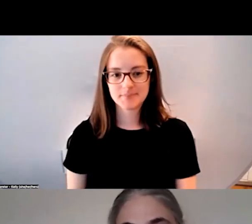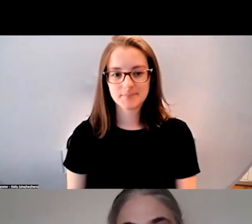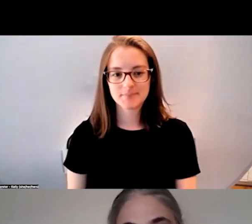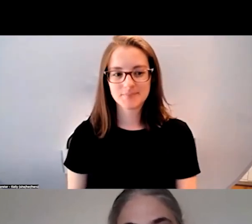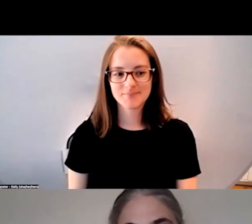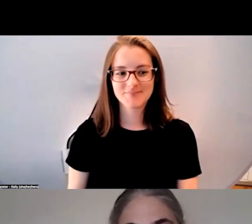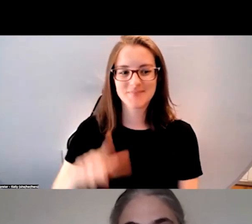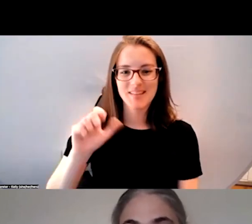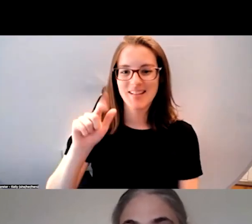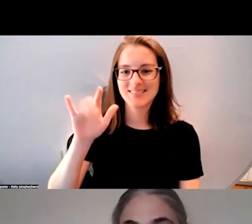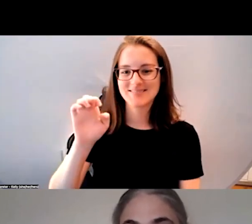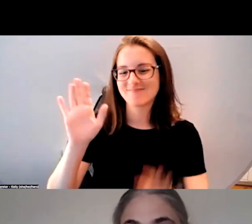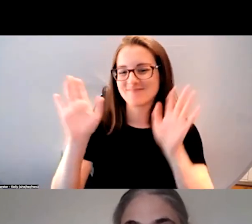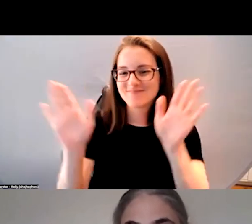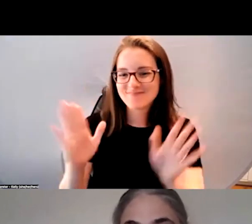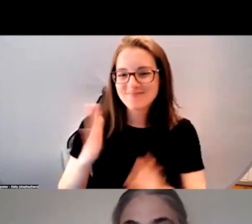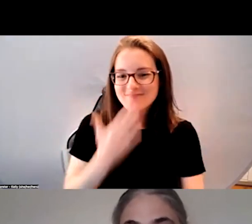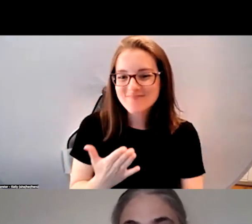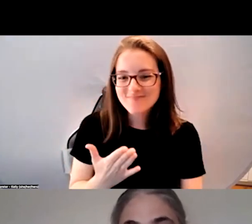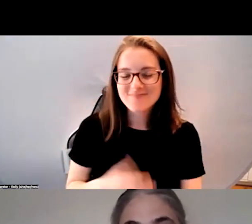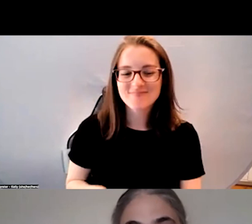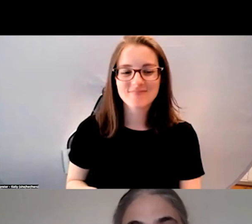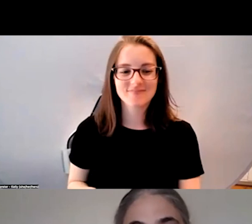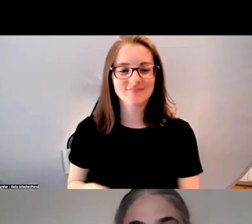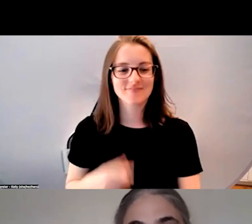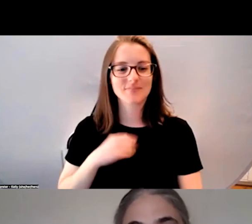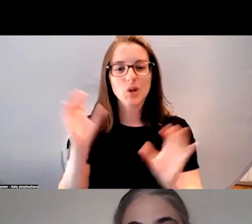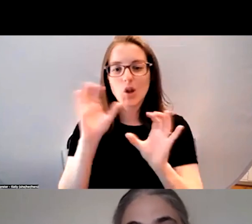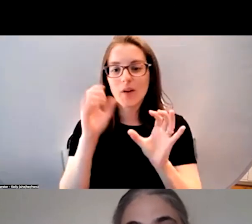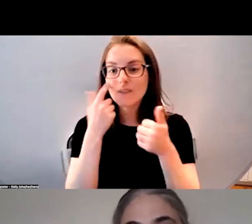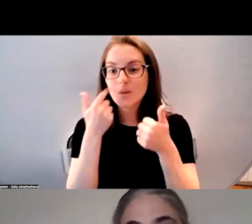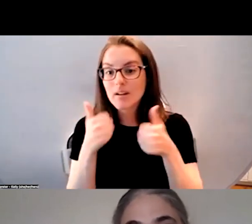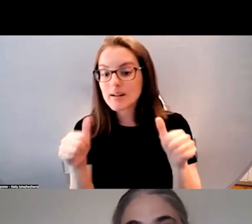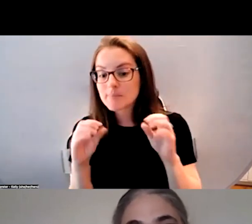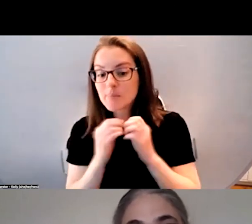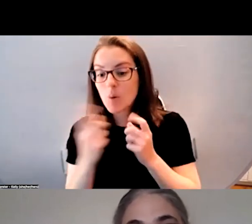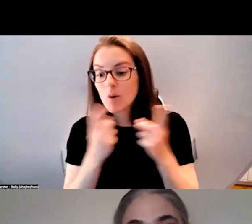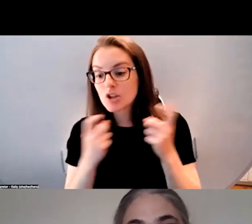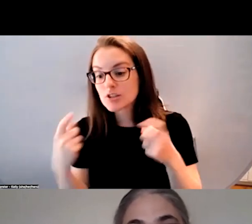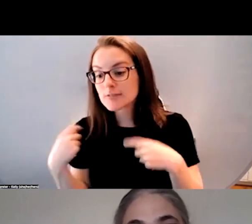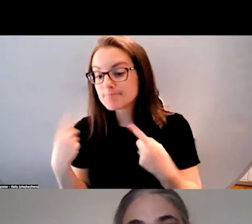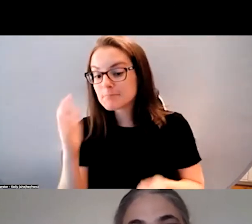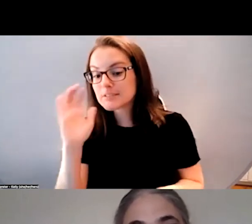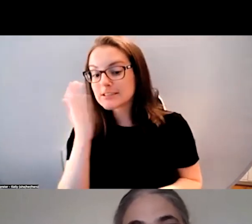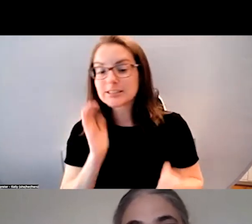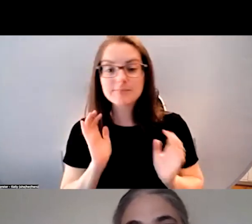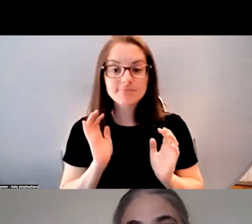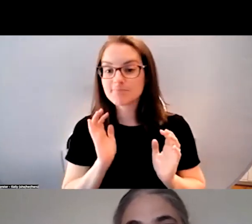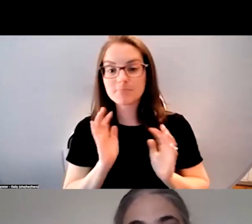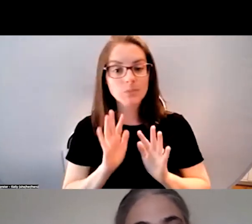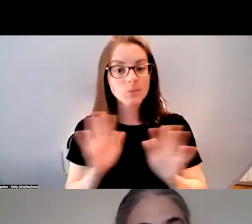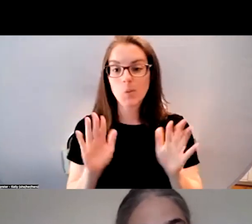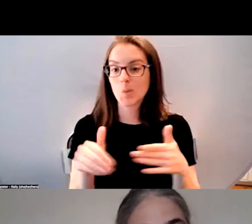Wonderful, thank you. I am looking for any more questions, and so far it doesn't look like we have any new